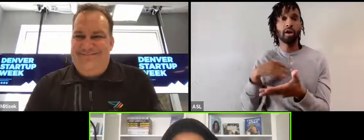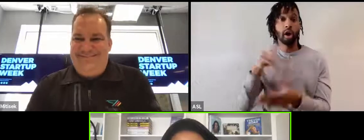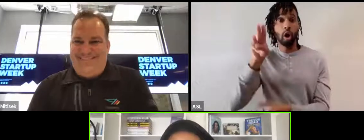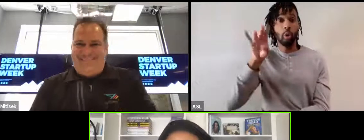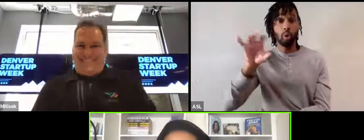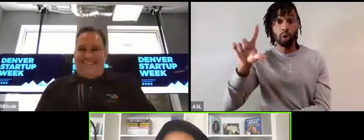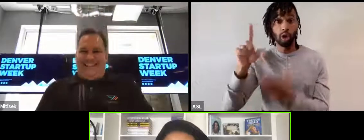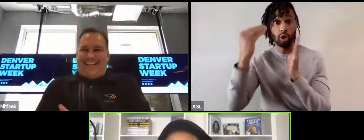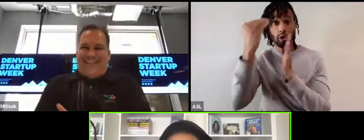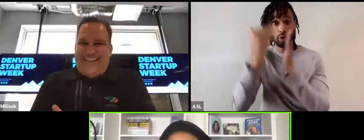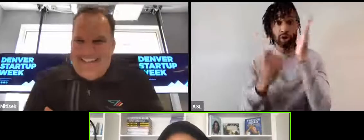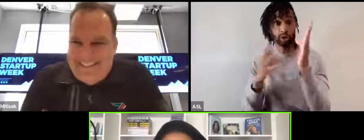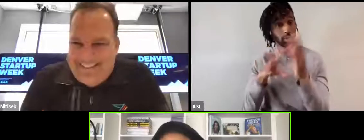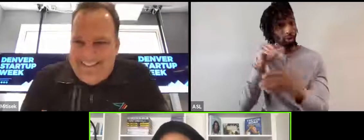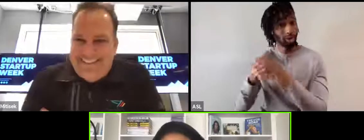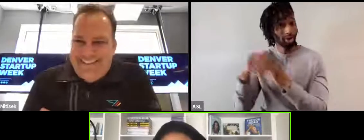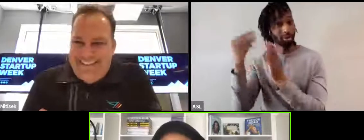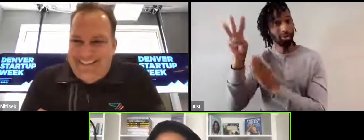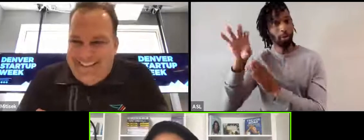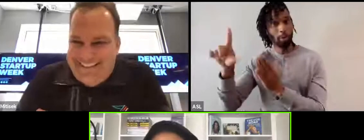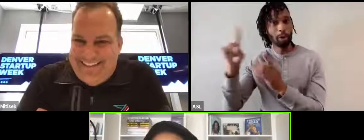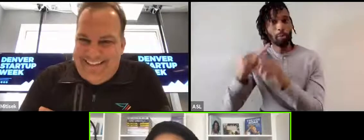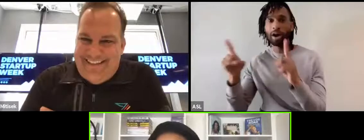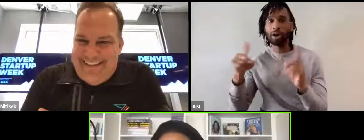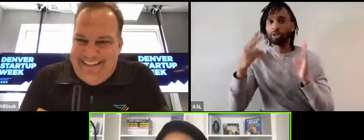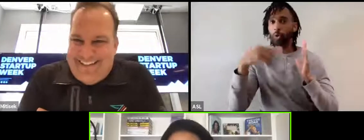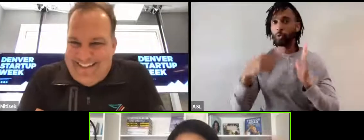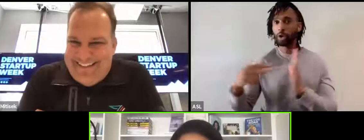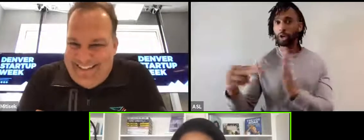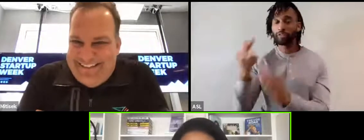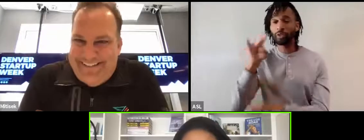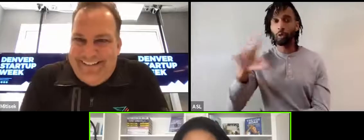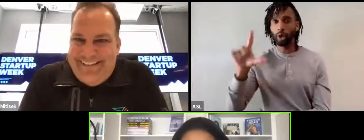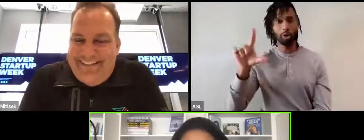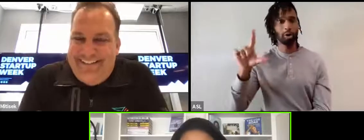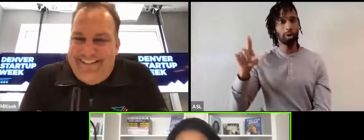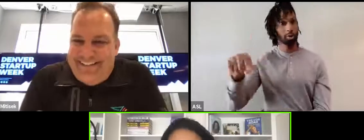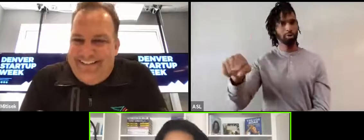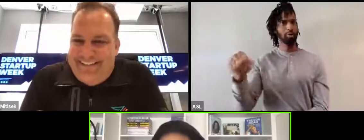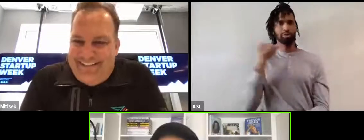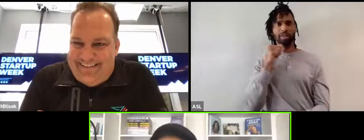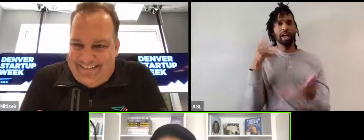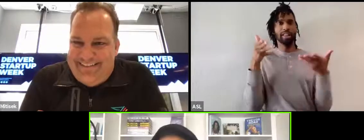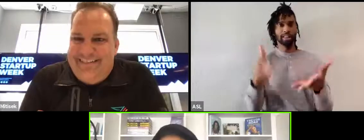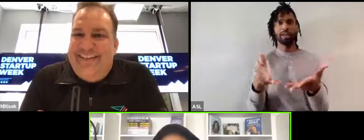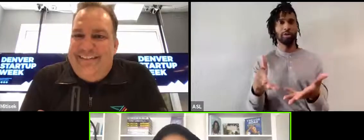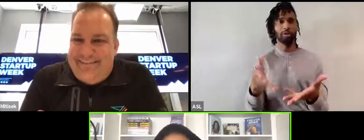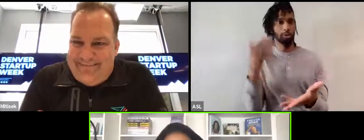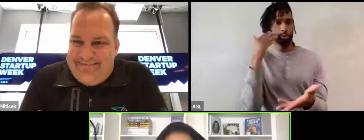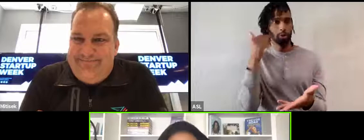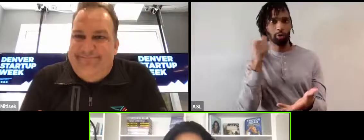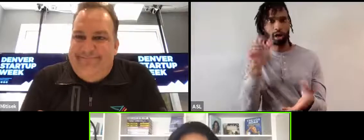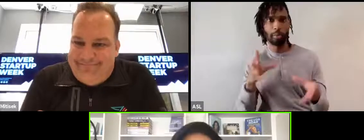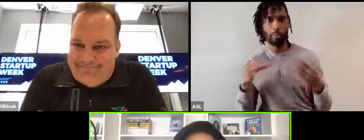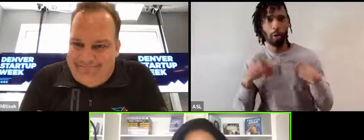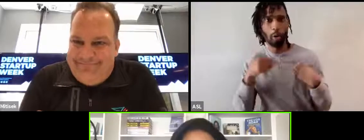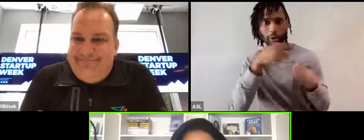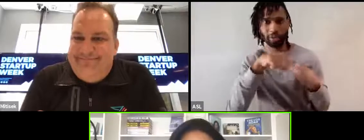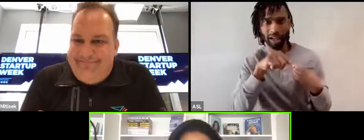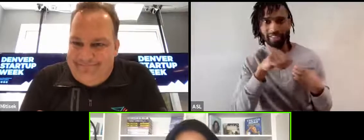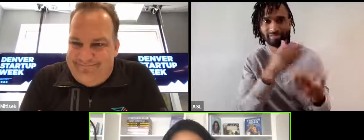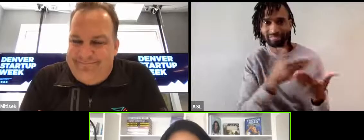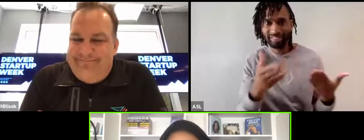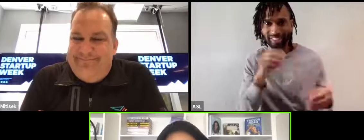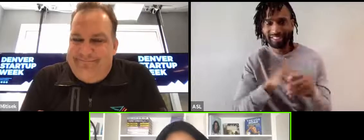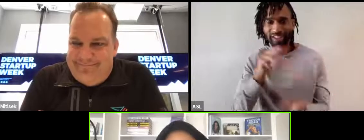Like you're in the will, but you weren't allowed into the reading of it. And so you don't know that that's there. You have inherited that. And yeah. So a few people,